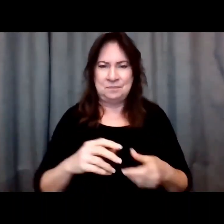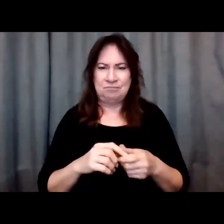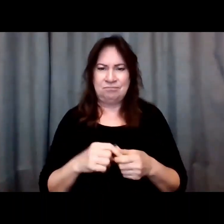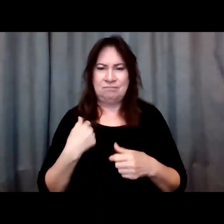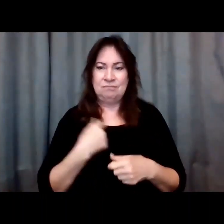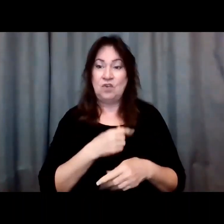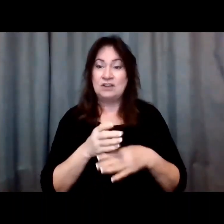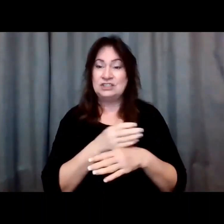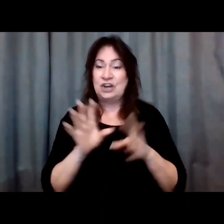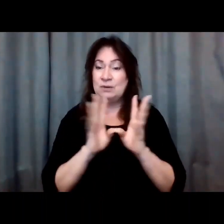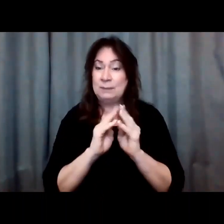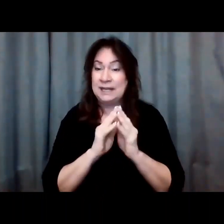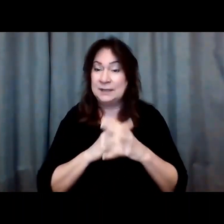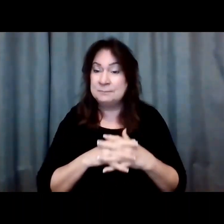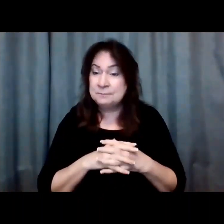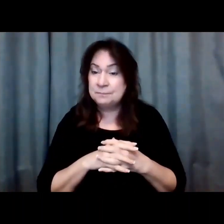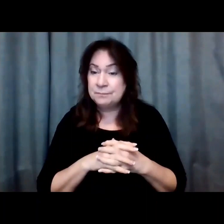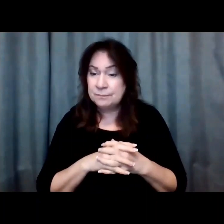meeting?